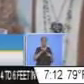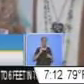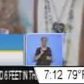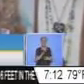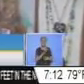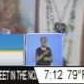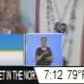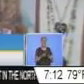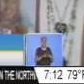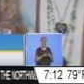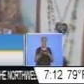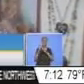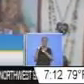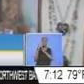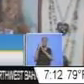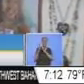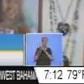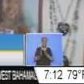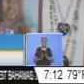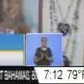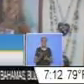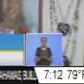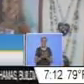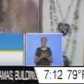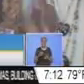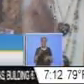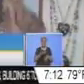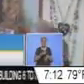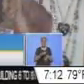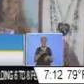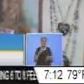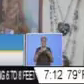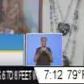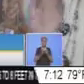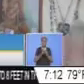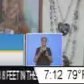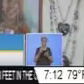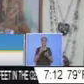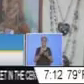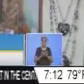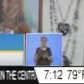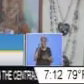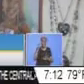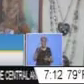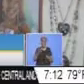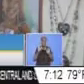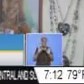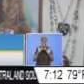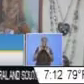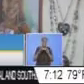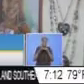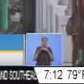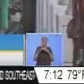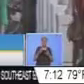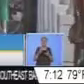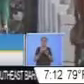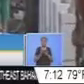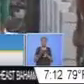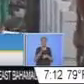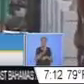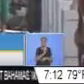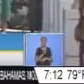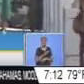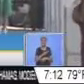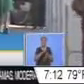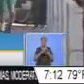You know, sometimes we always come with this good idea and say, yeah, hoorah, hoorah, this could be good for us. But only a certain number of